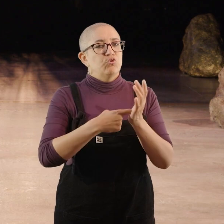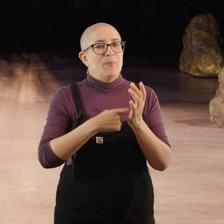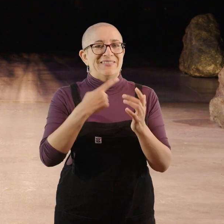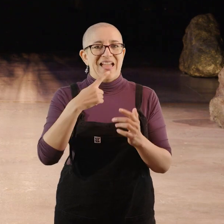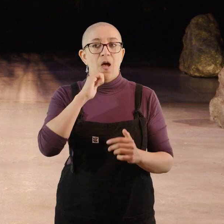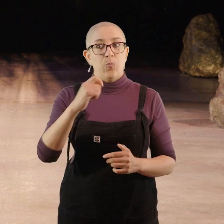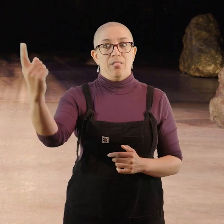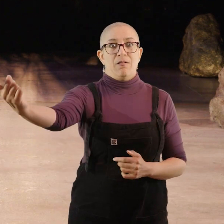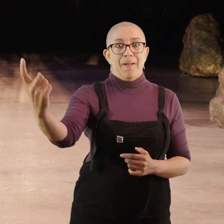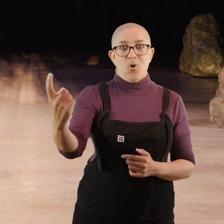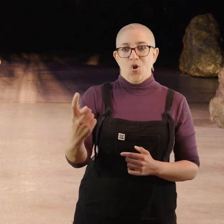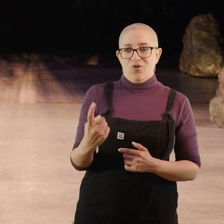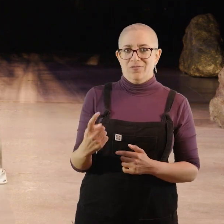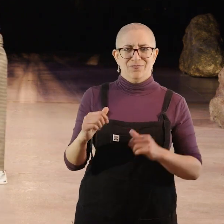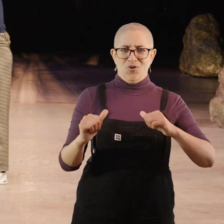okay.